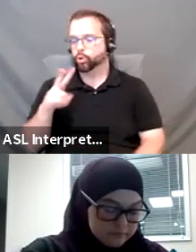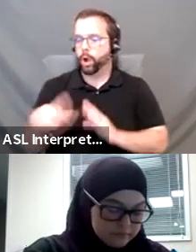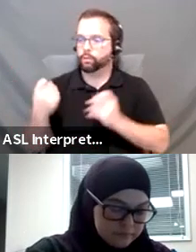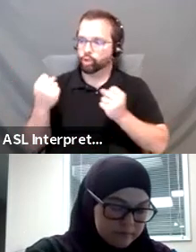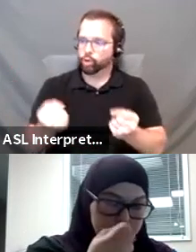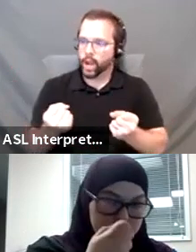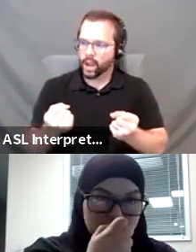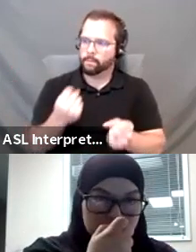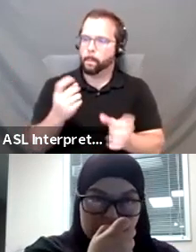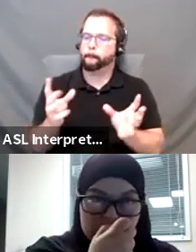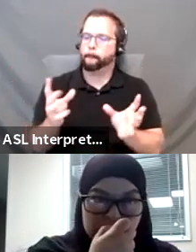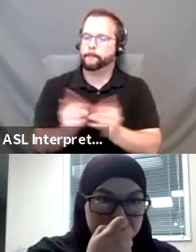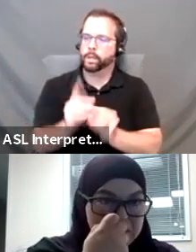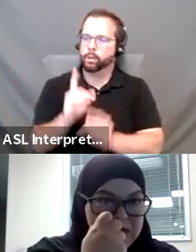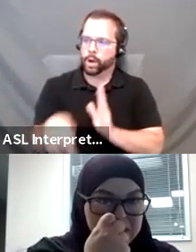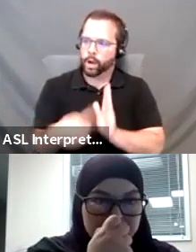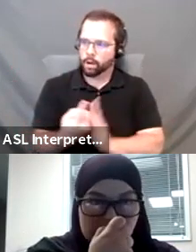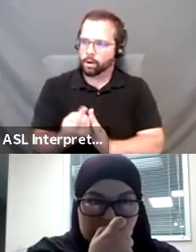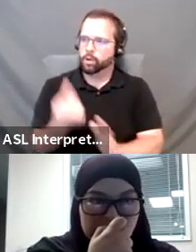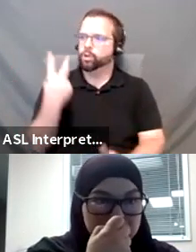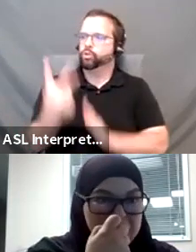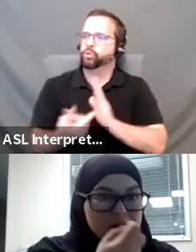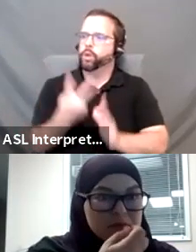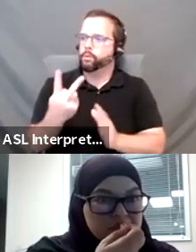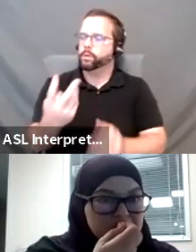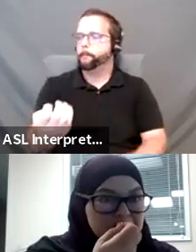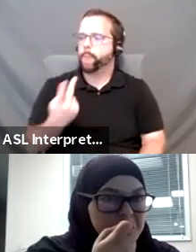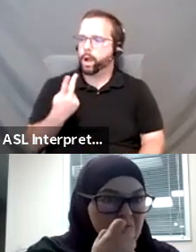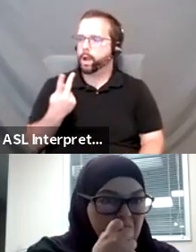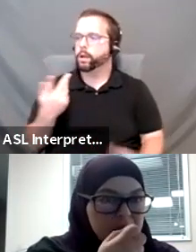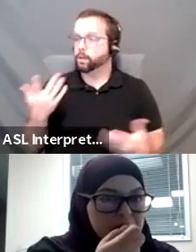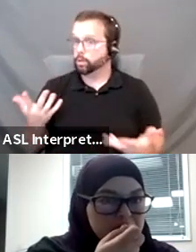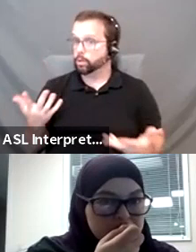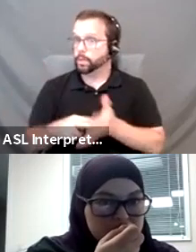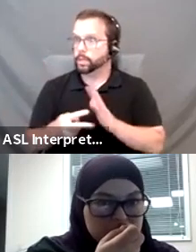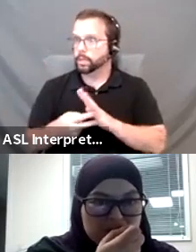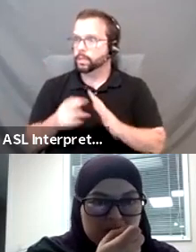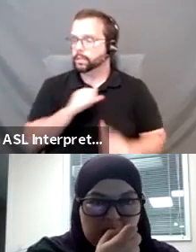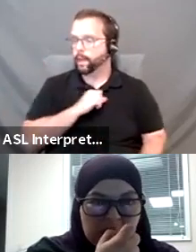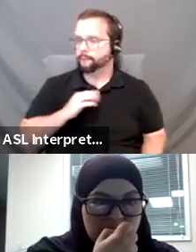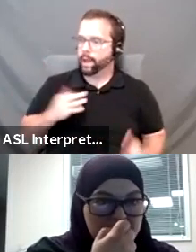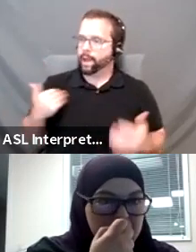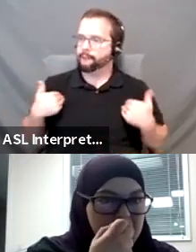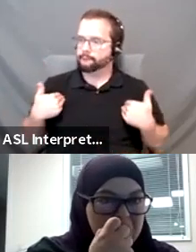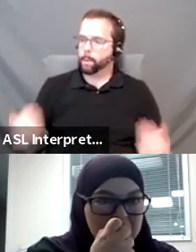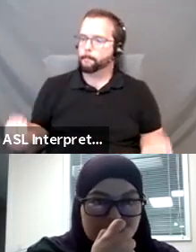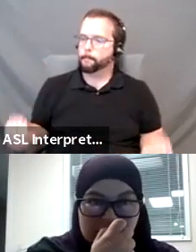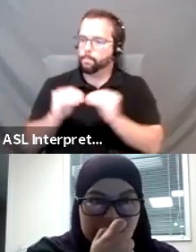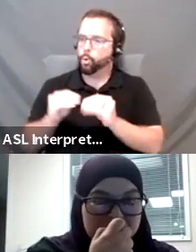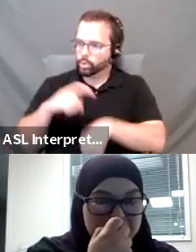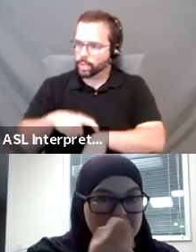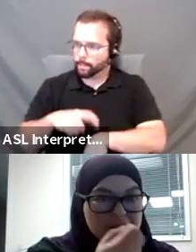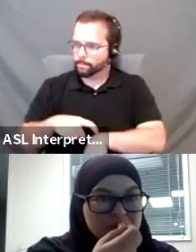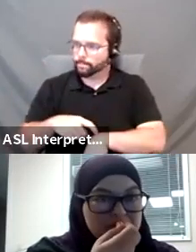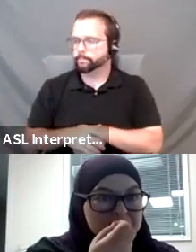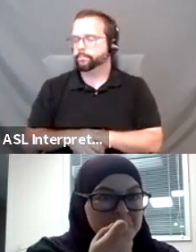So the staff is more productive in that regard. And we've had more participation from board than